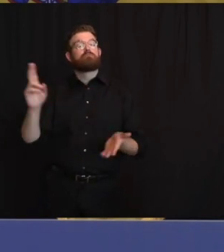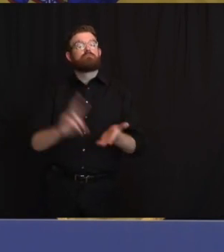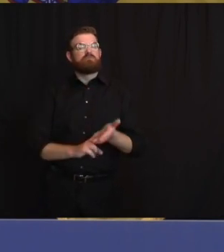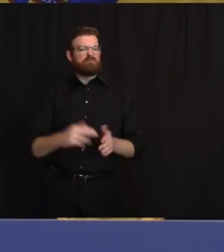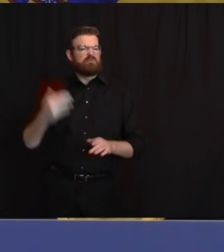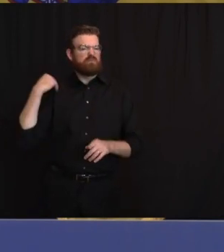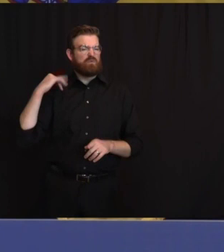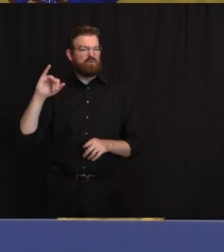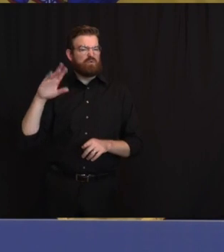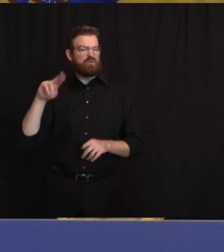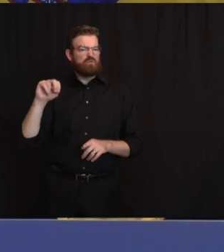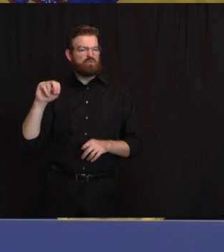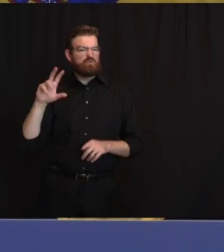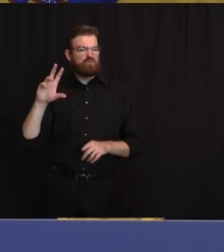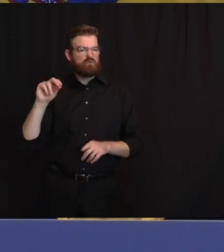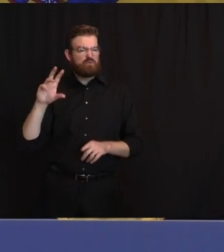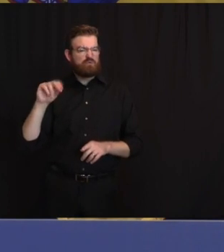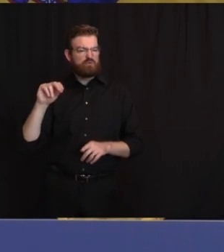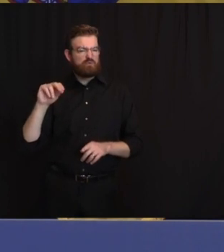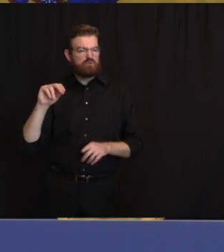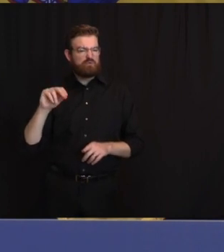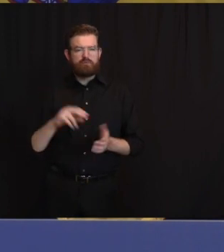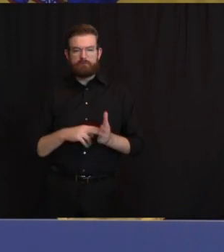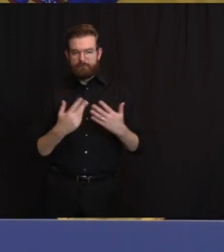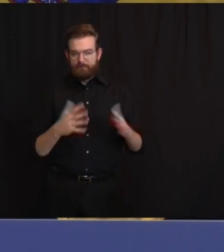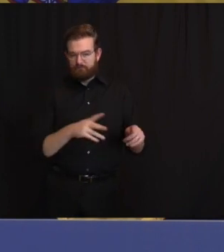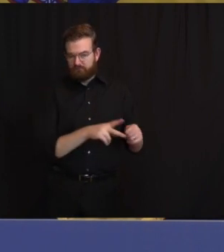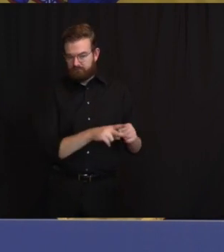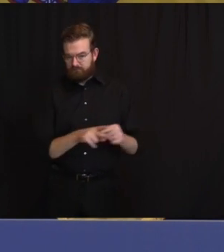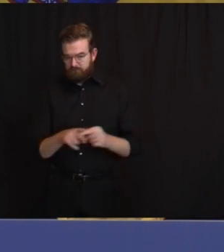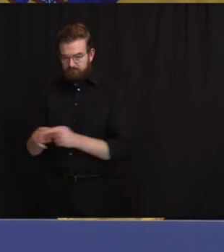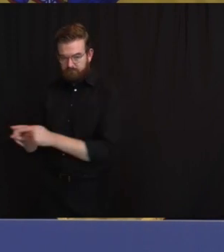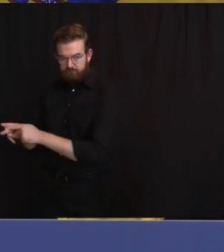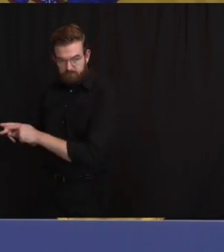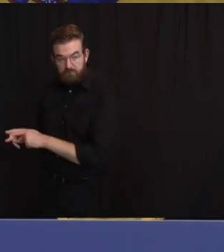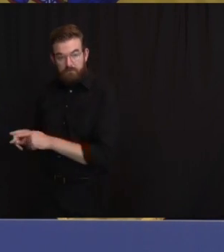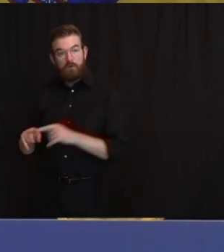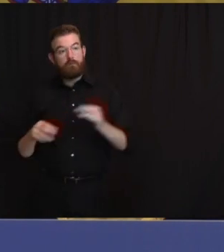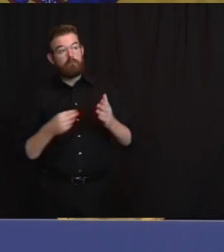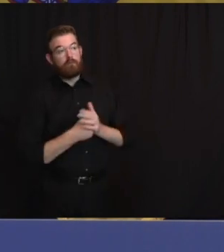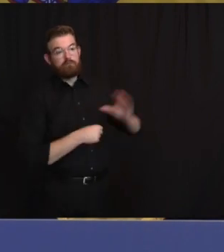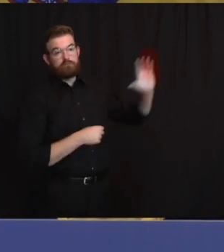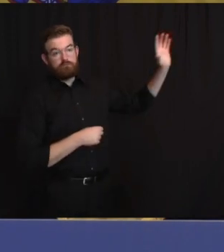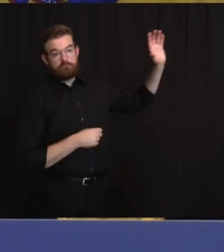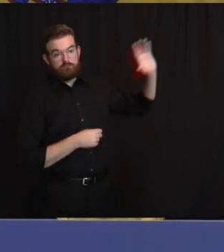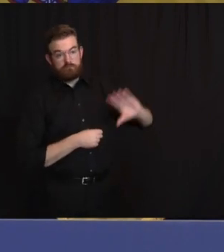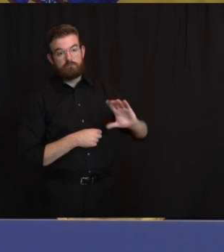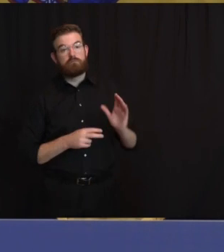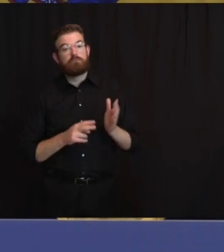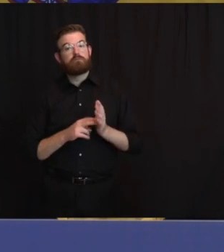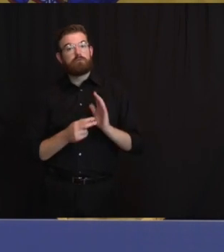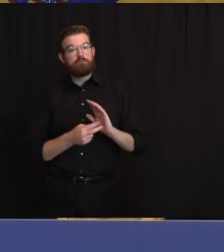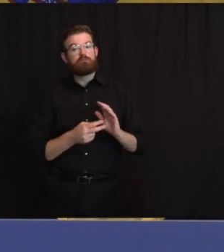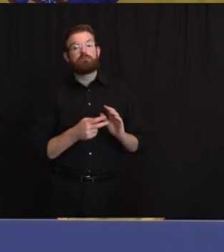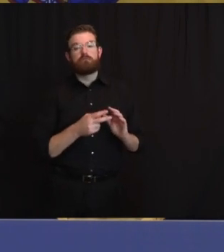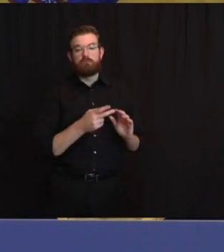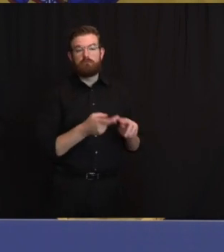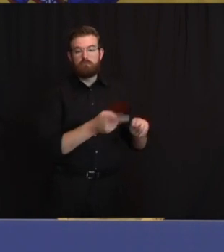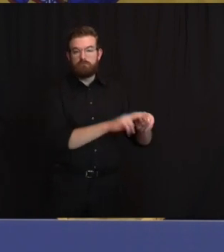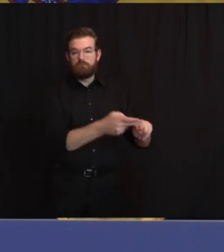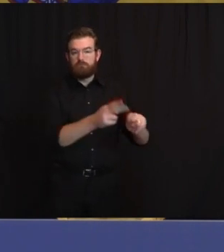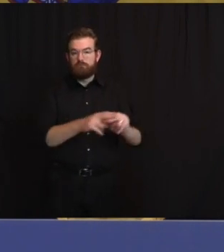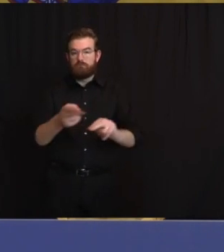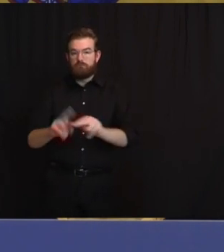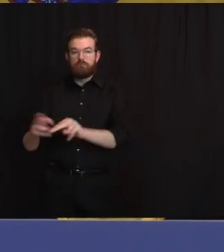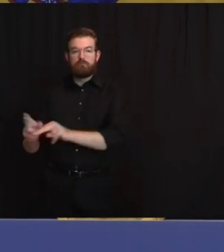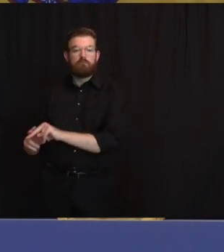would you de-appropriate any of these items, or would you pay any of the things that were going to be put off until October 1st?